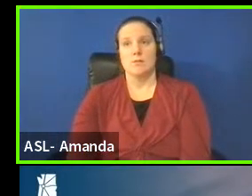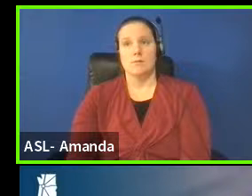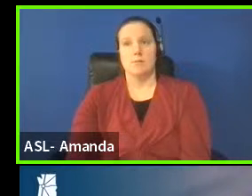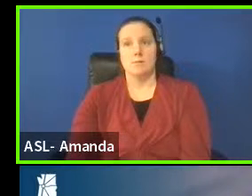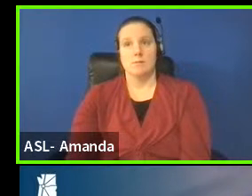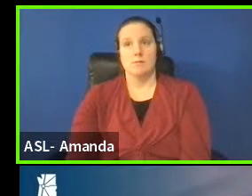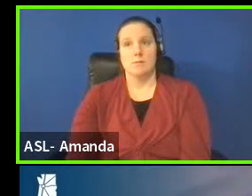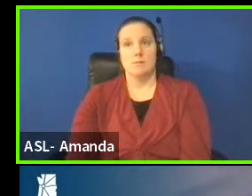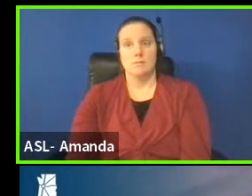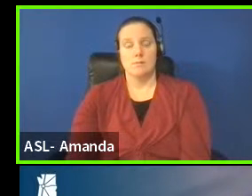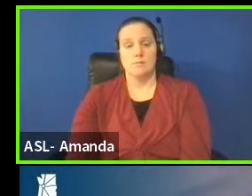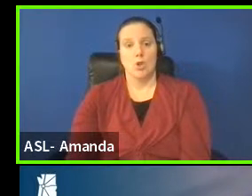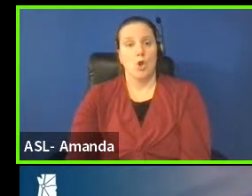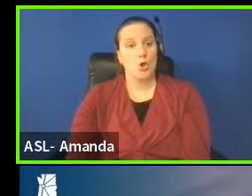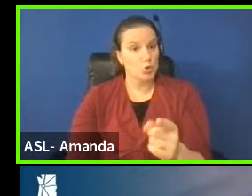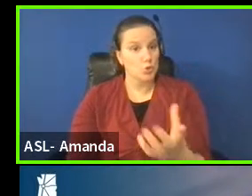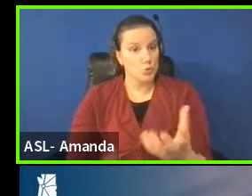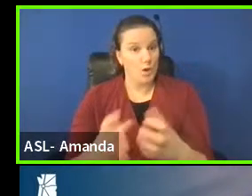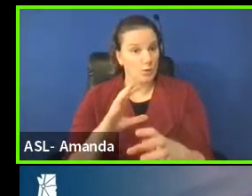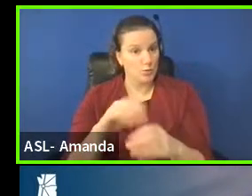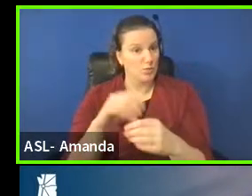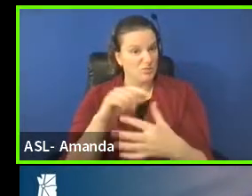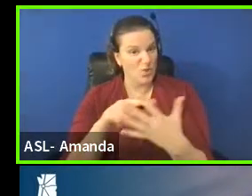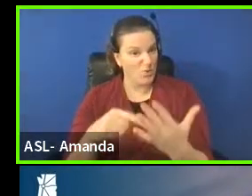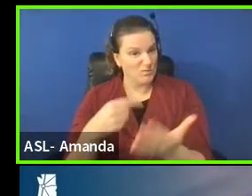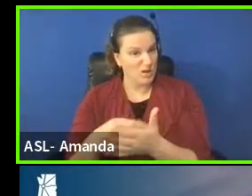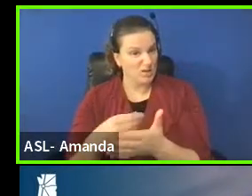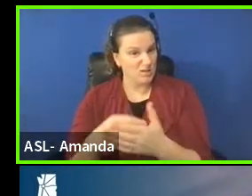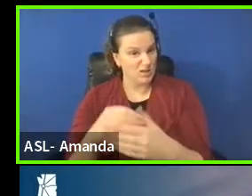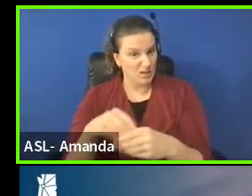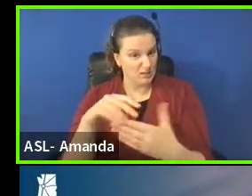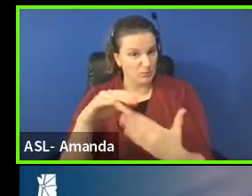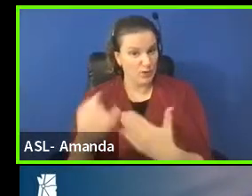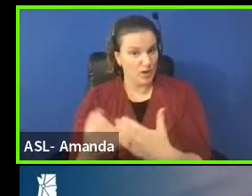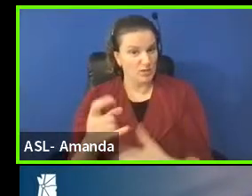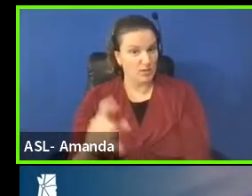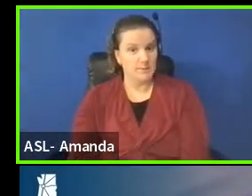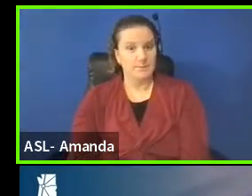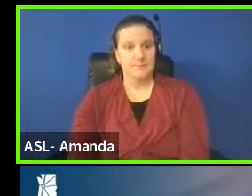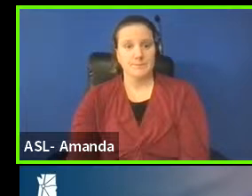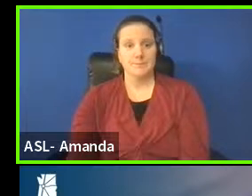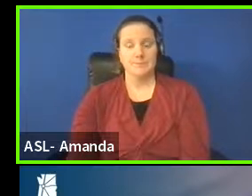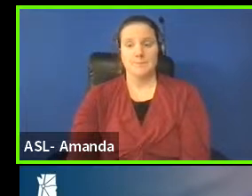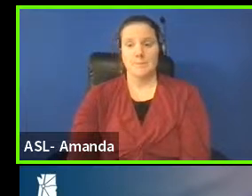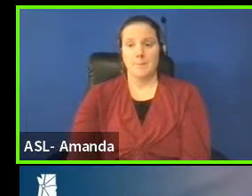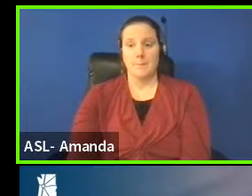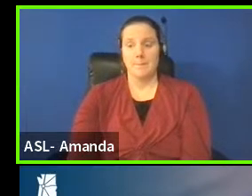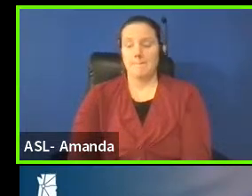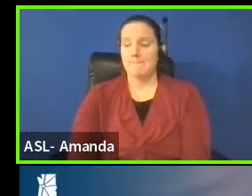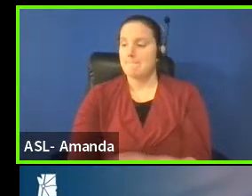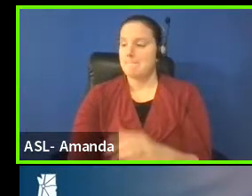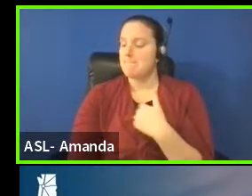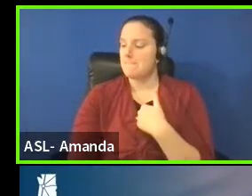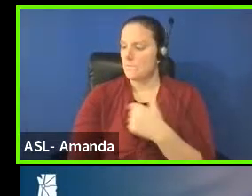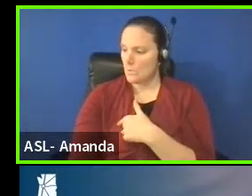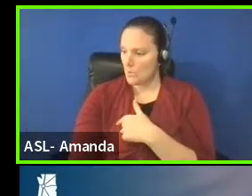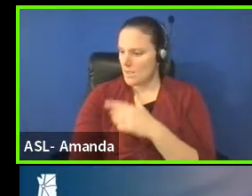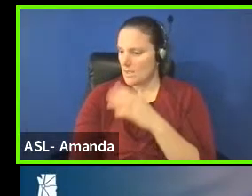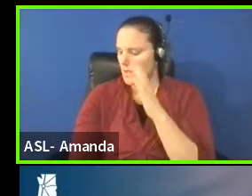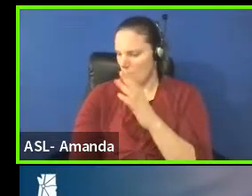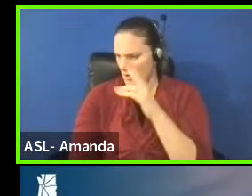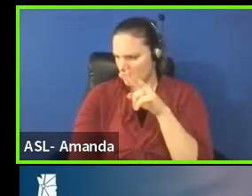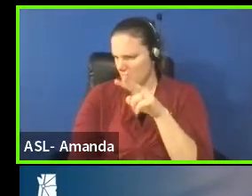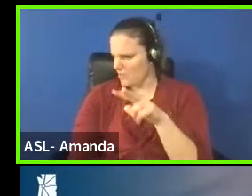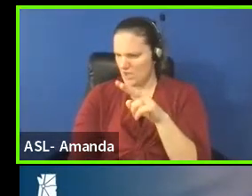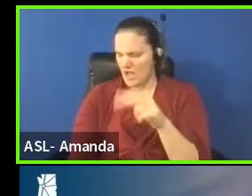to include those types of dollars in this project? Shona, we will look